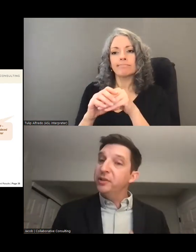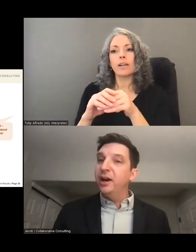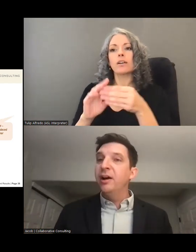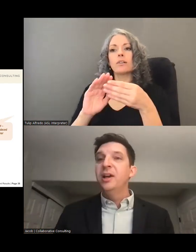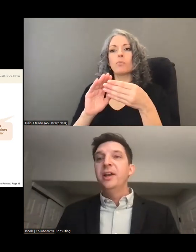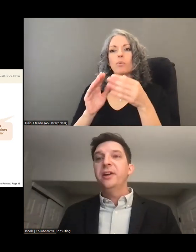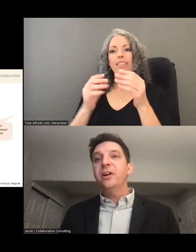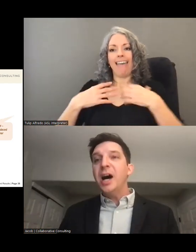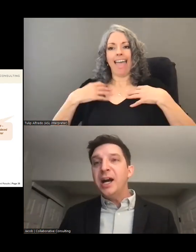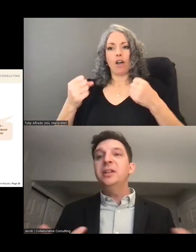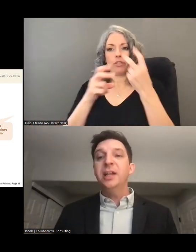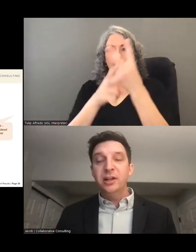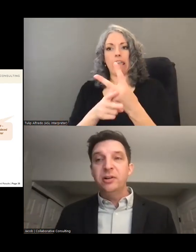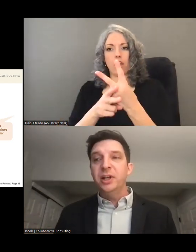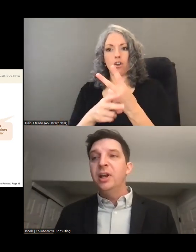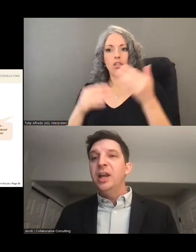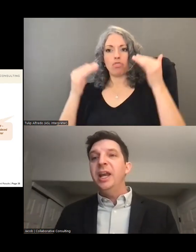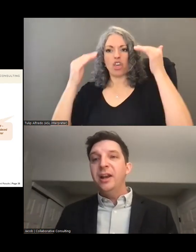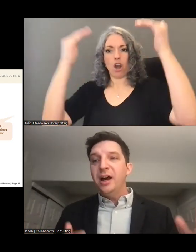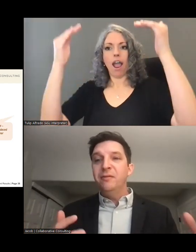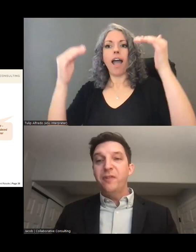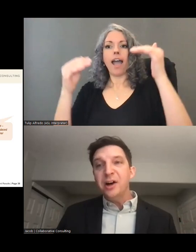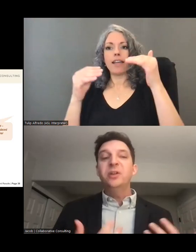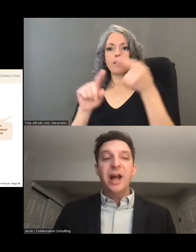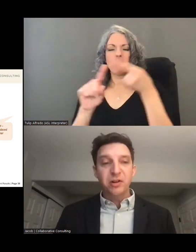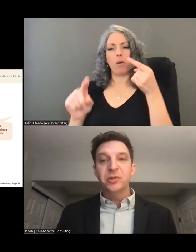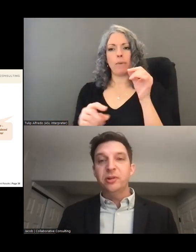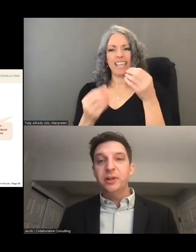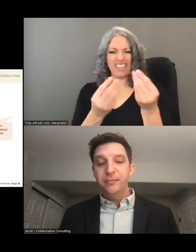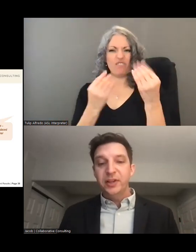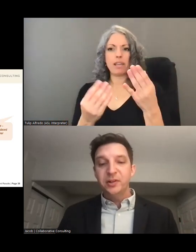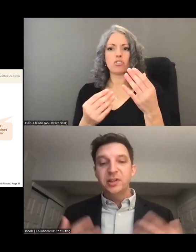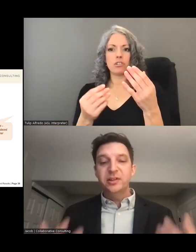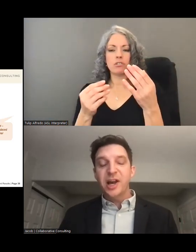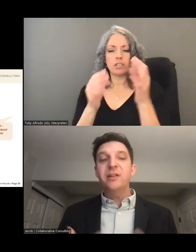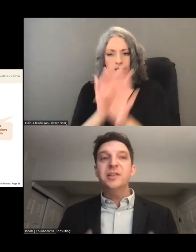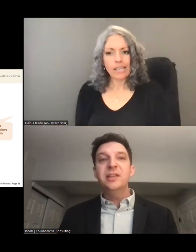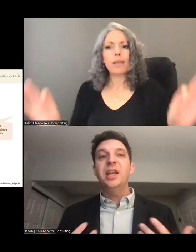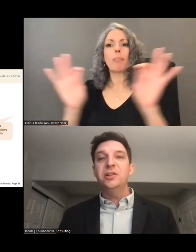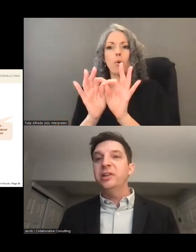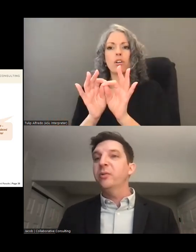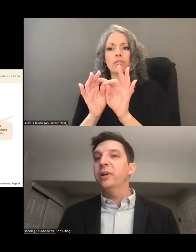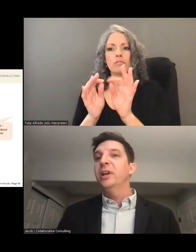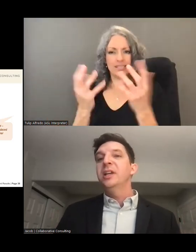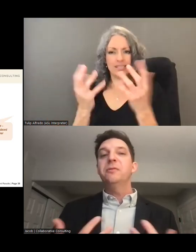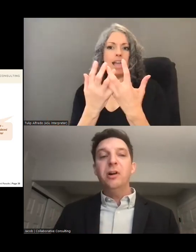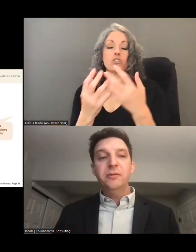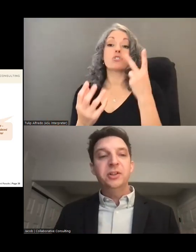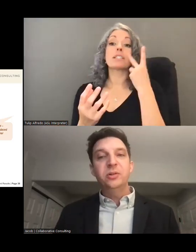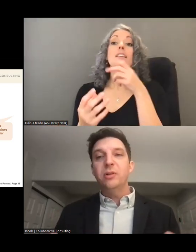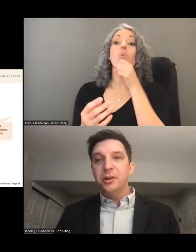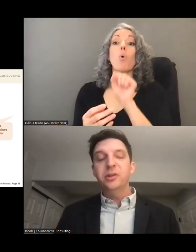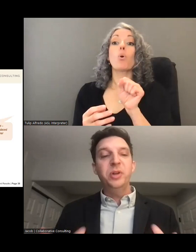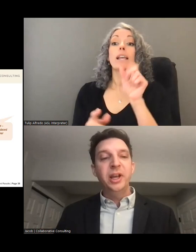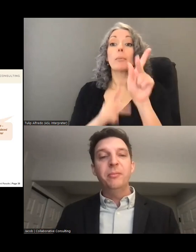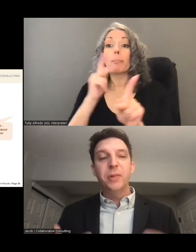with healthcare that are highly data-driven and value and outcomes driven, that there's a desire to see the aging network evolve